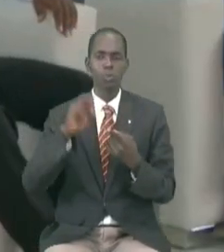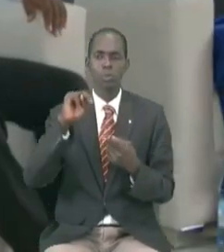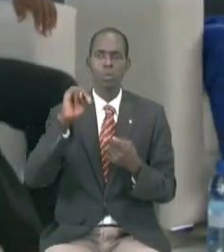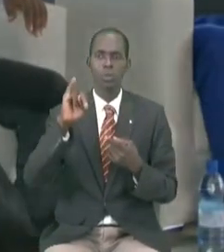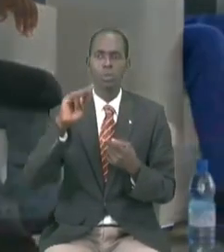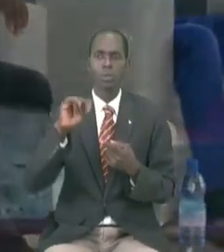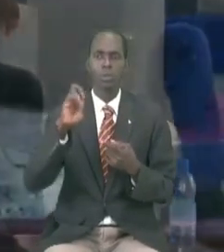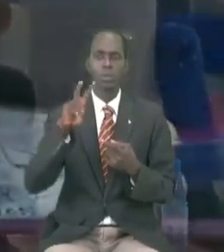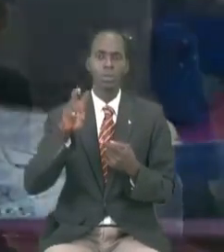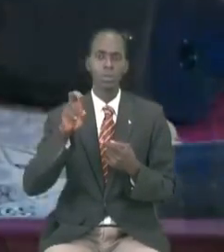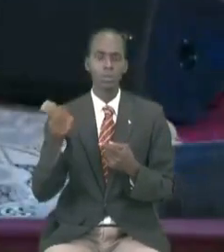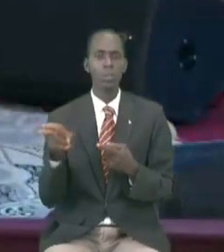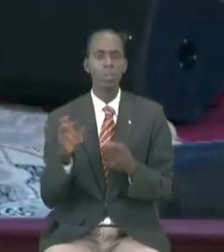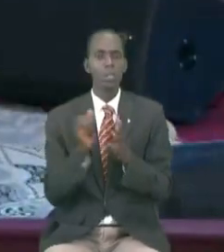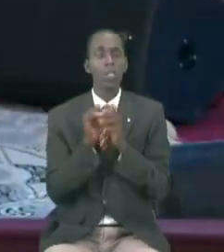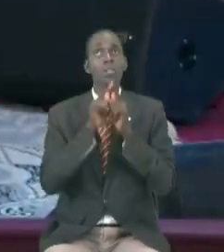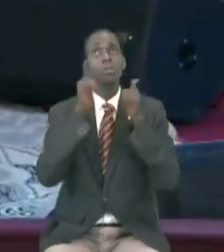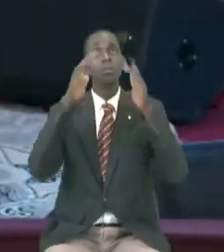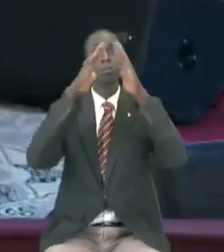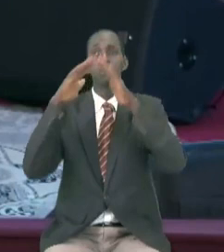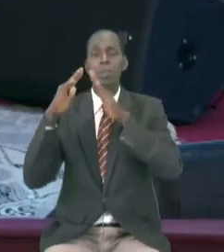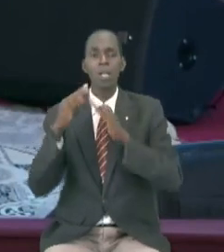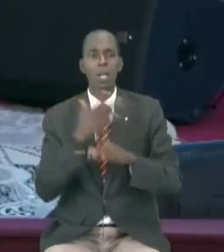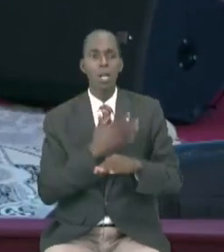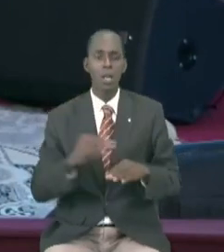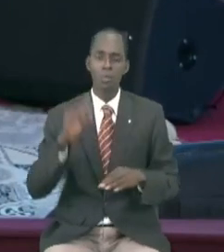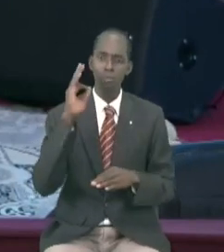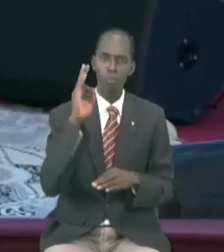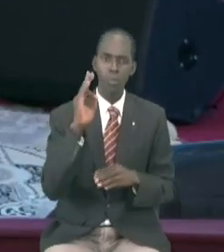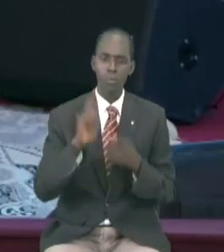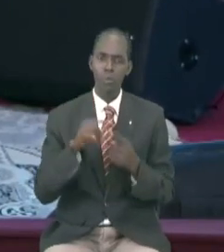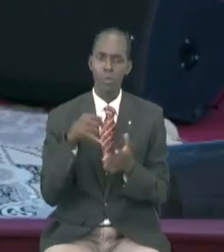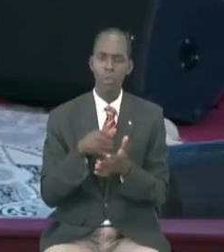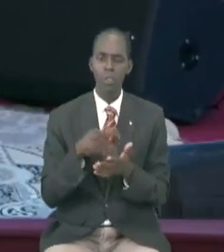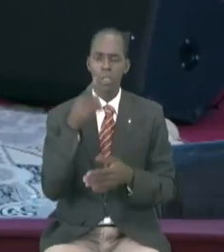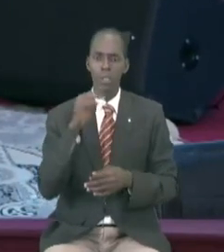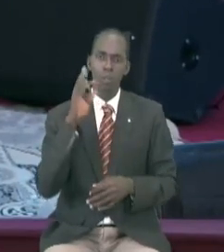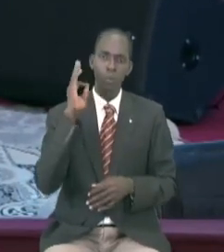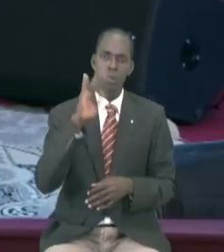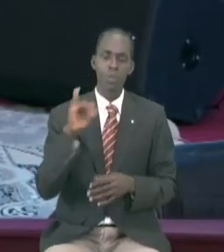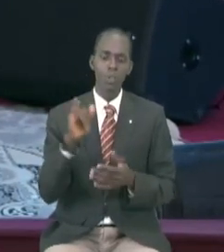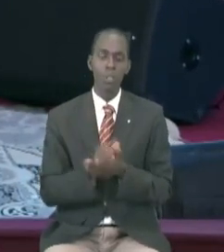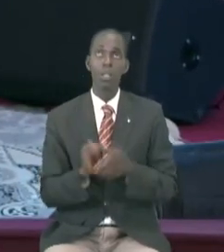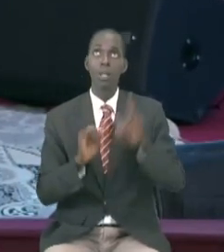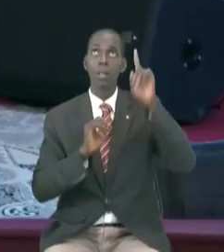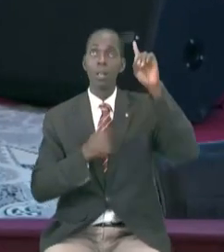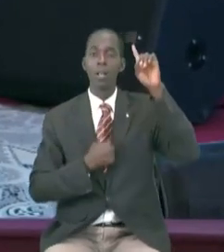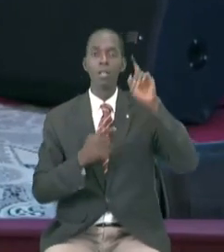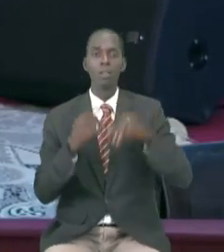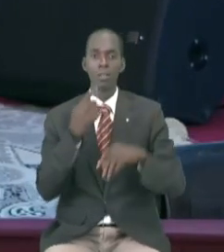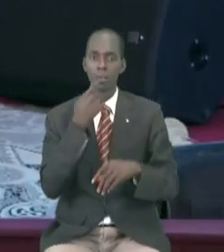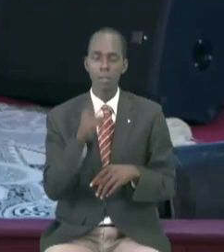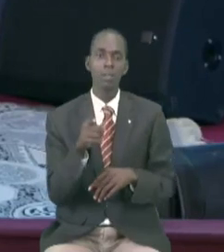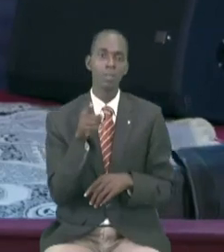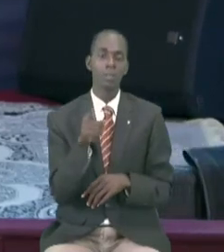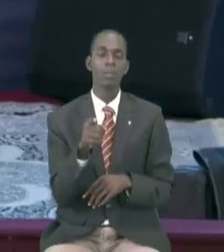thee. Verse 3, so Jonah arose and went unto Nineveh